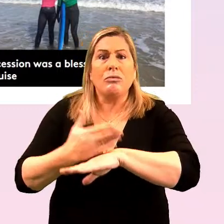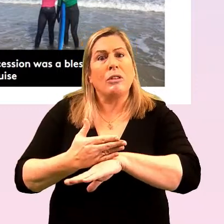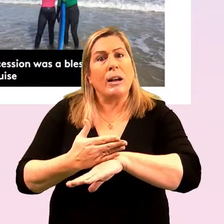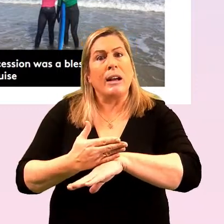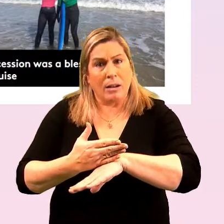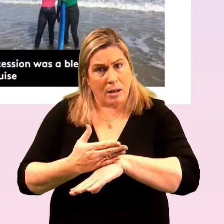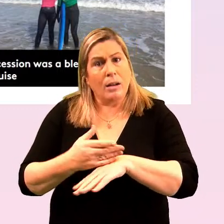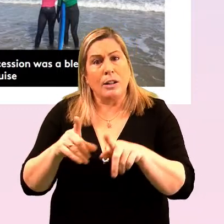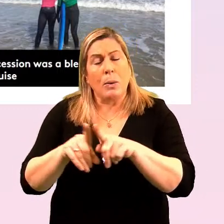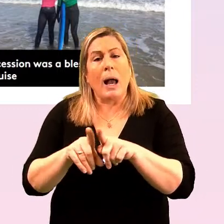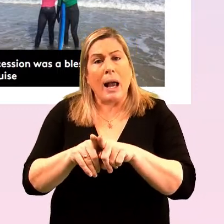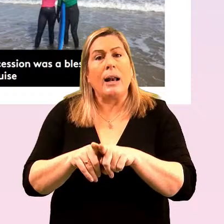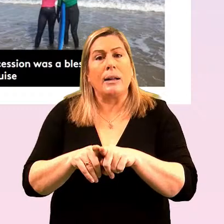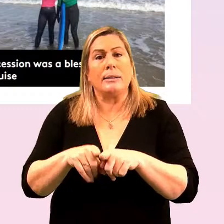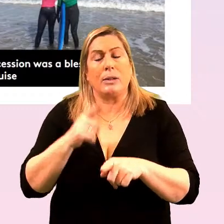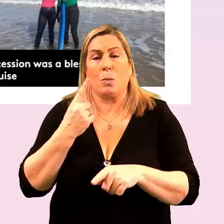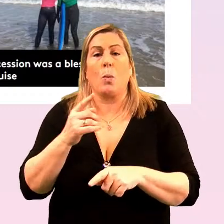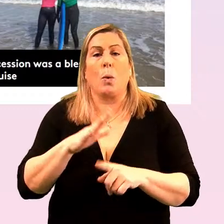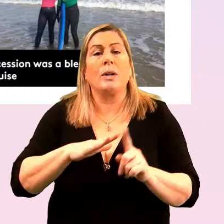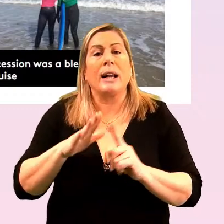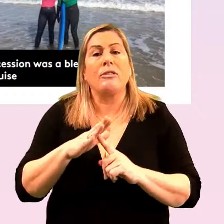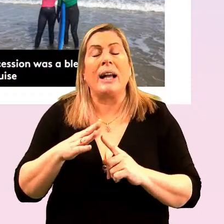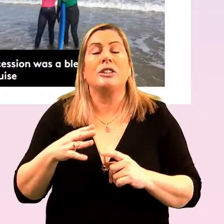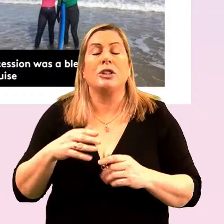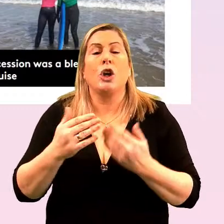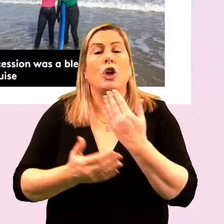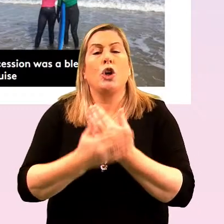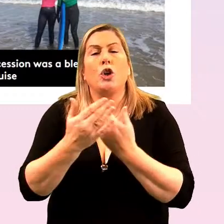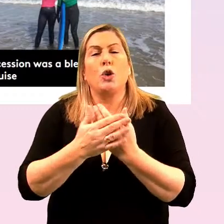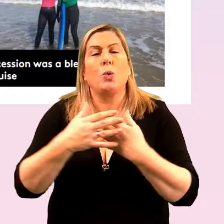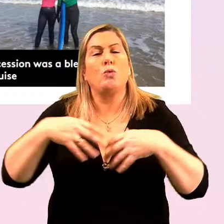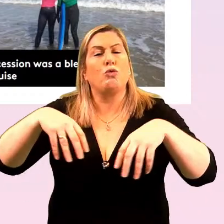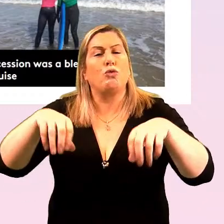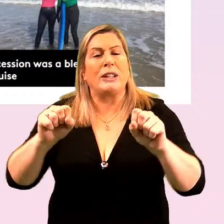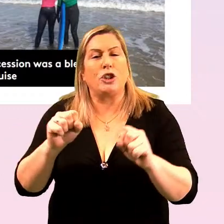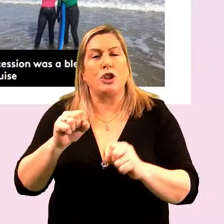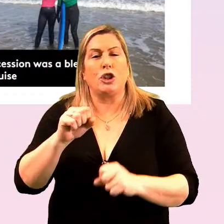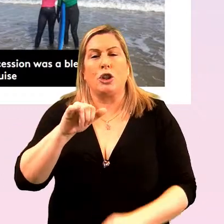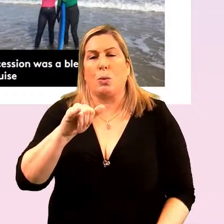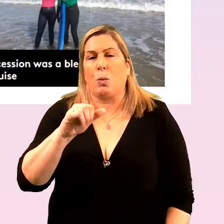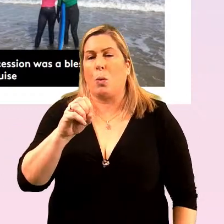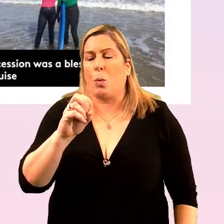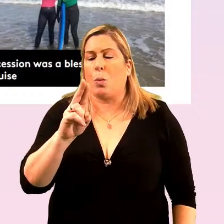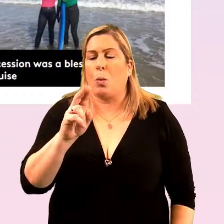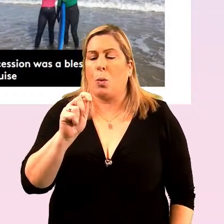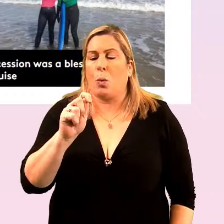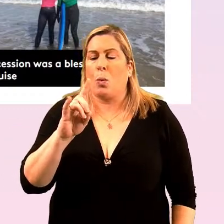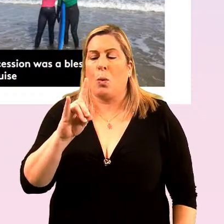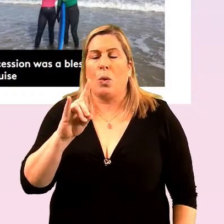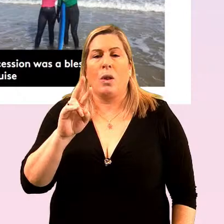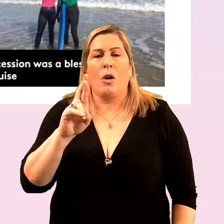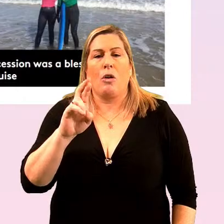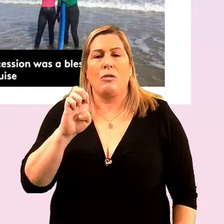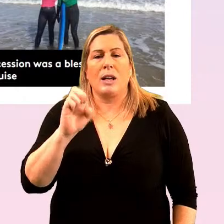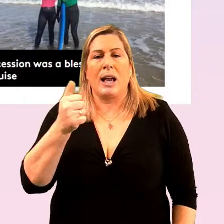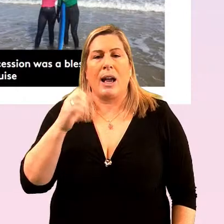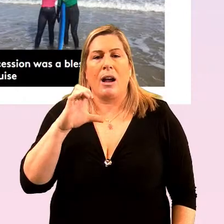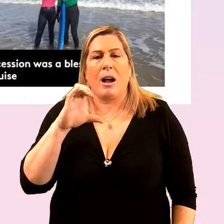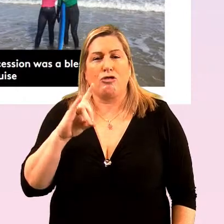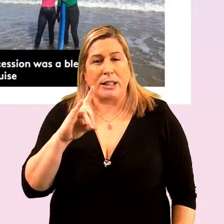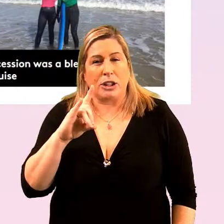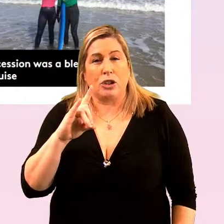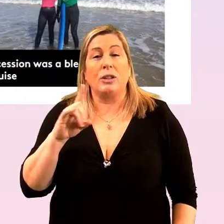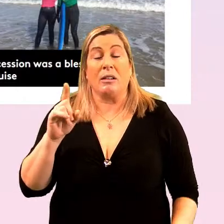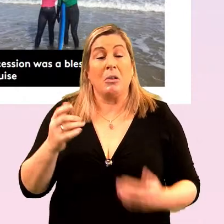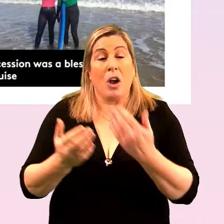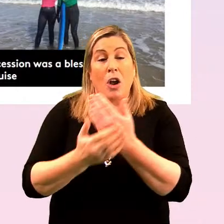employment as well. That's one area. And Youth Reach, which is another important scheme that we have, certainly for maybe